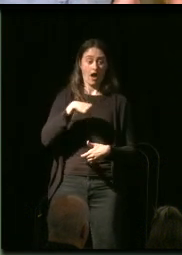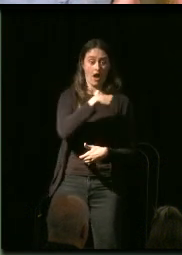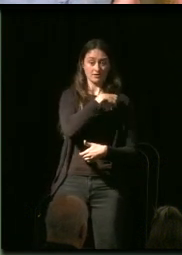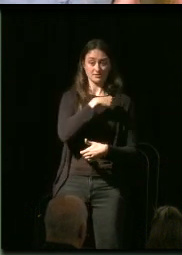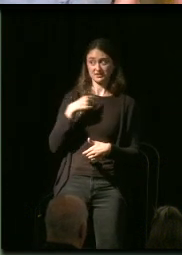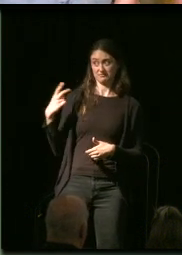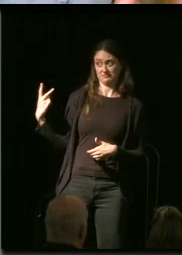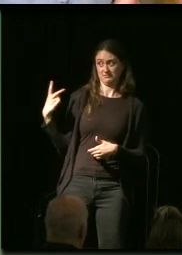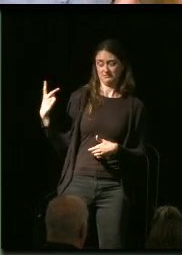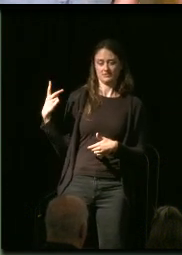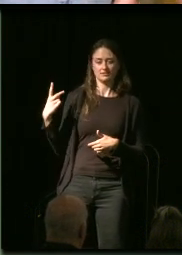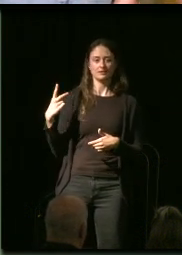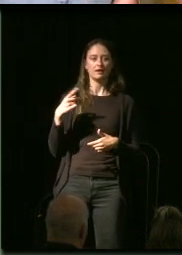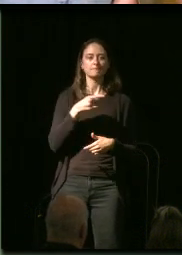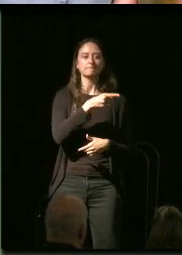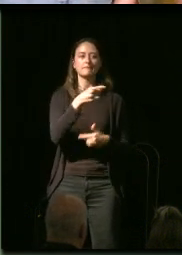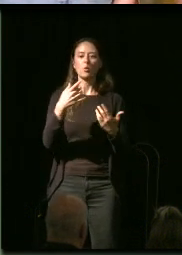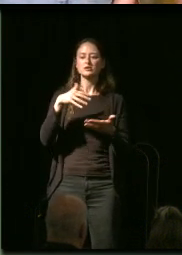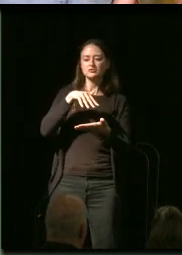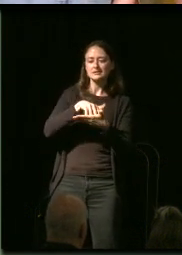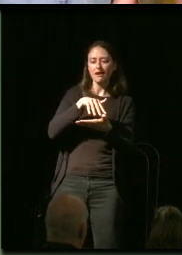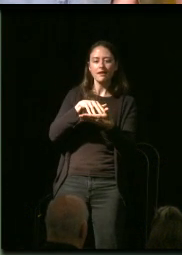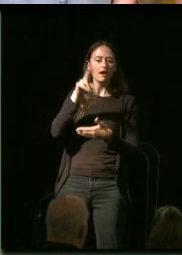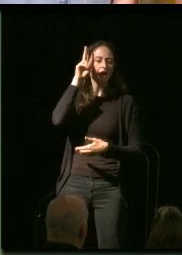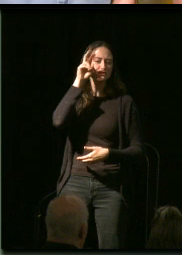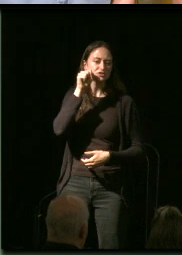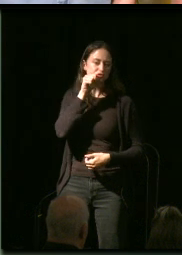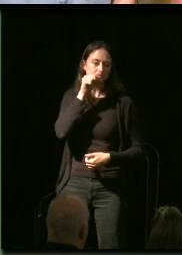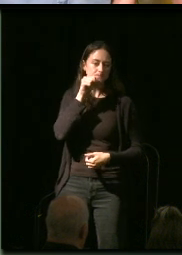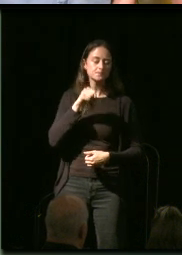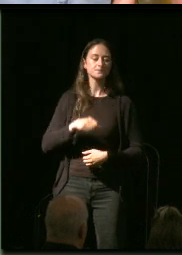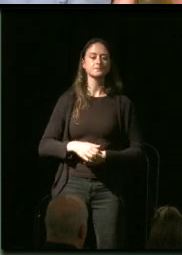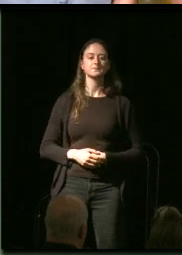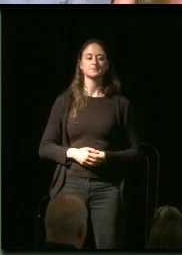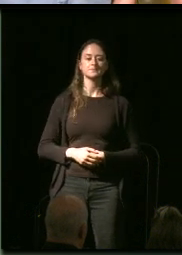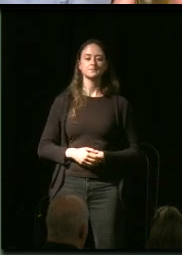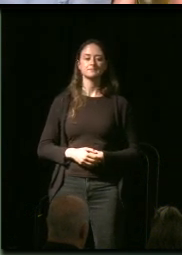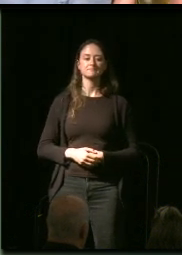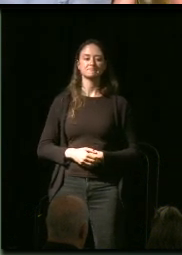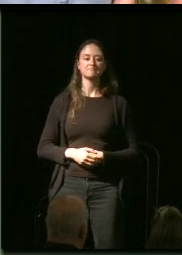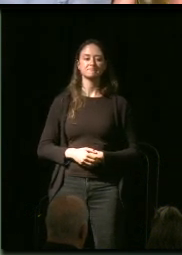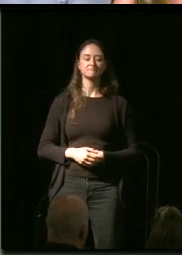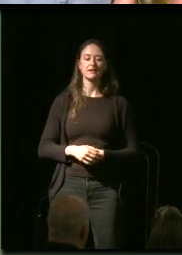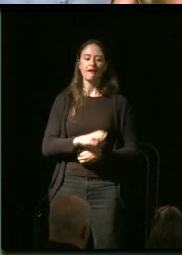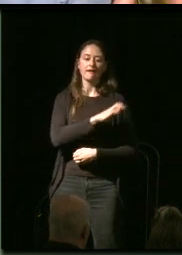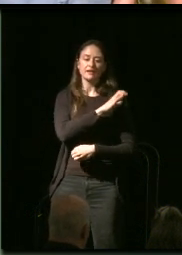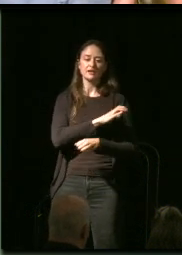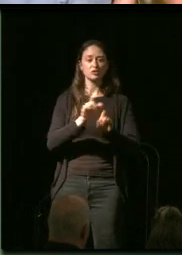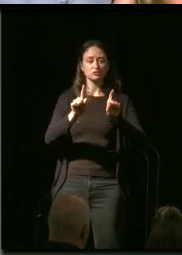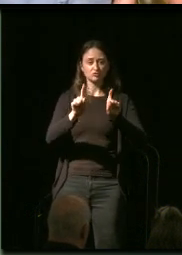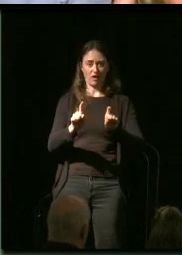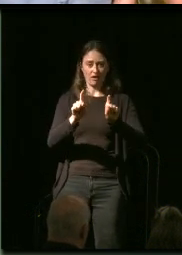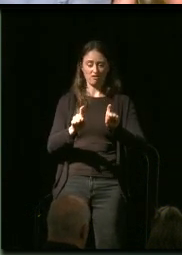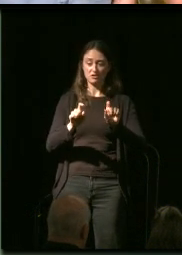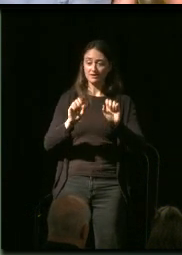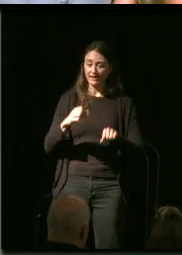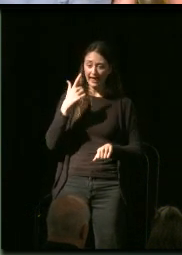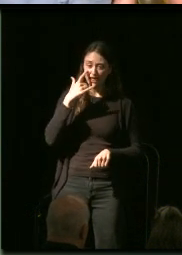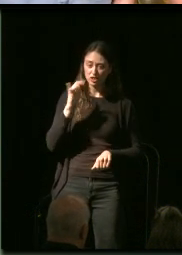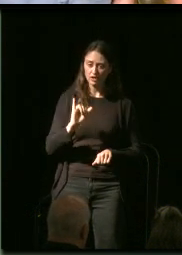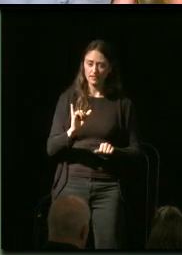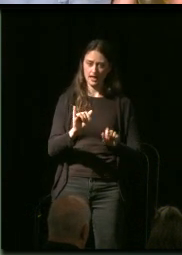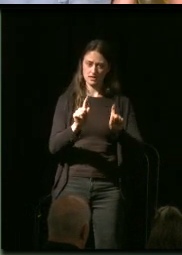us. It may also include testing ways to diagnose or understand a